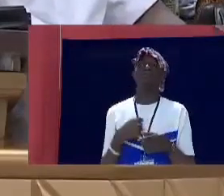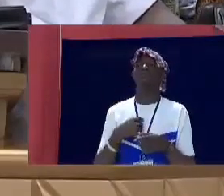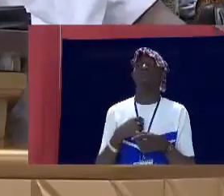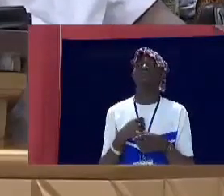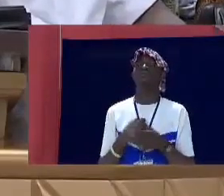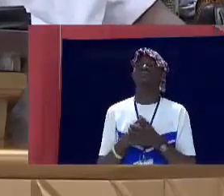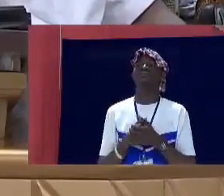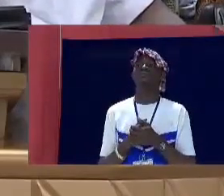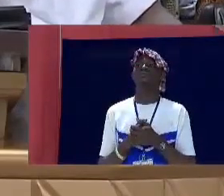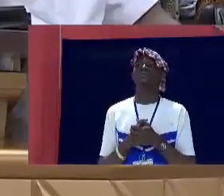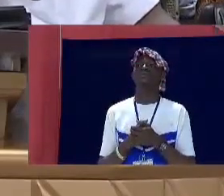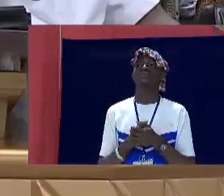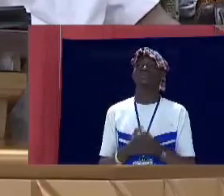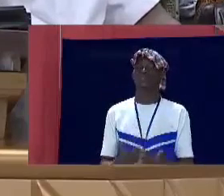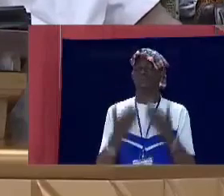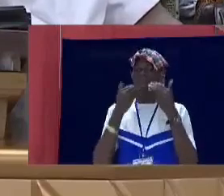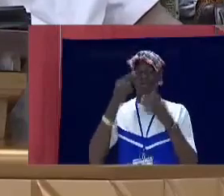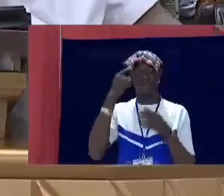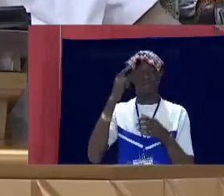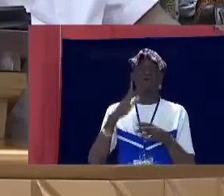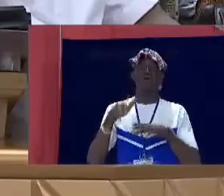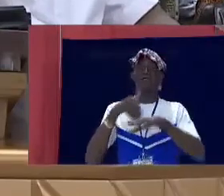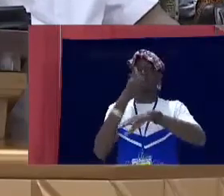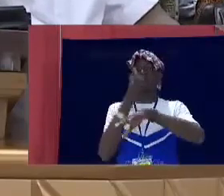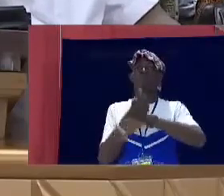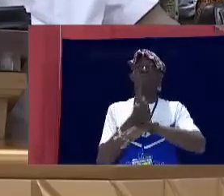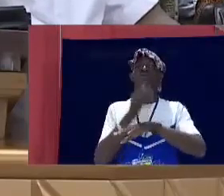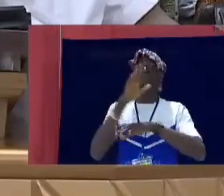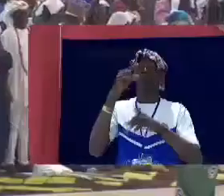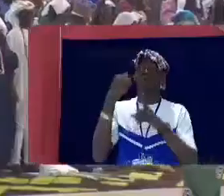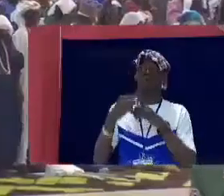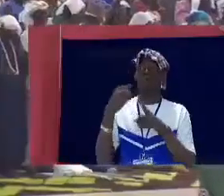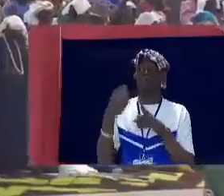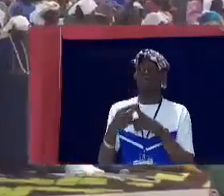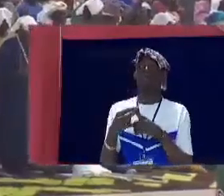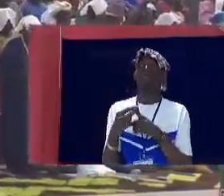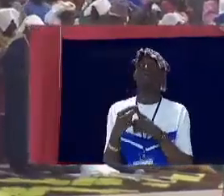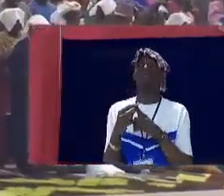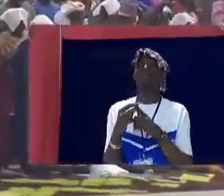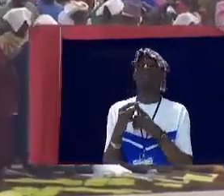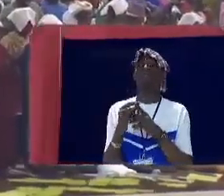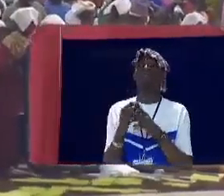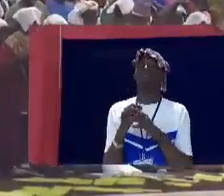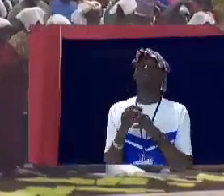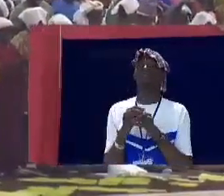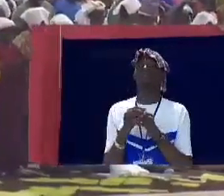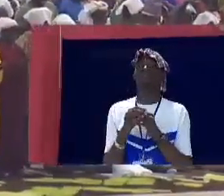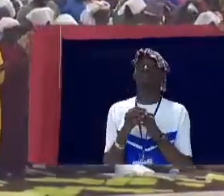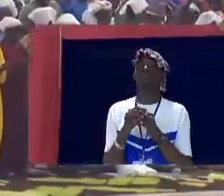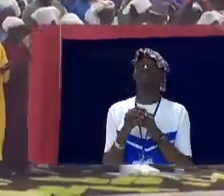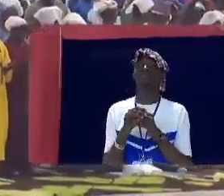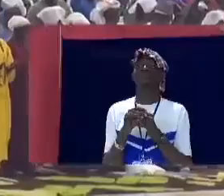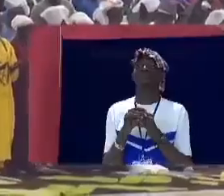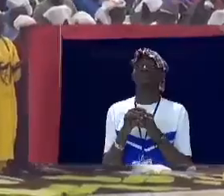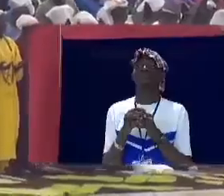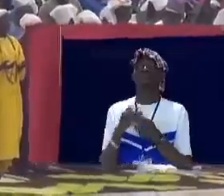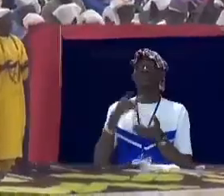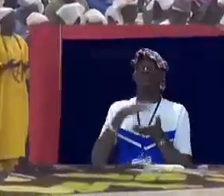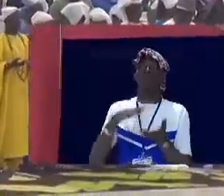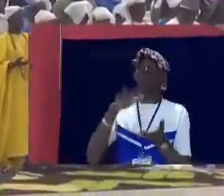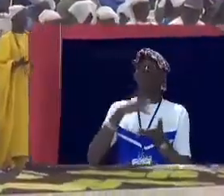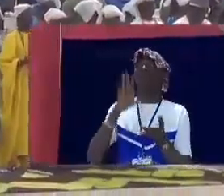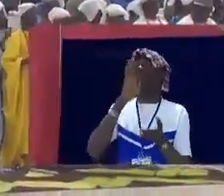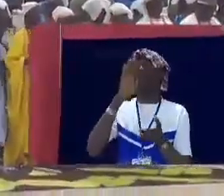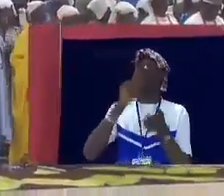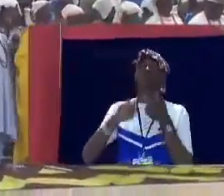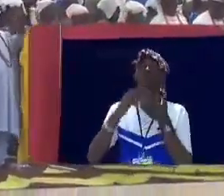mi soro. Thank you for establishing your word. Adupe pe e n fi idi oro yin mule. Glory be to your